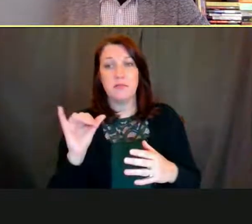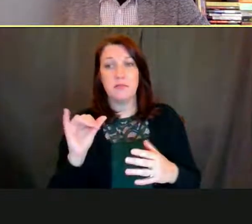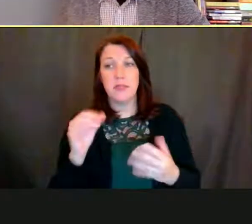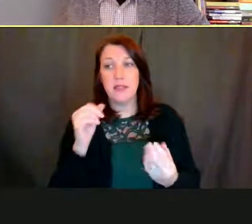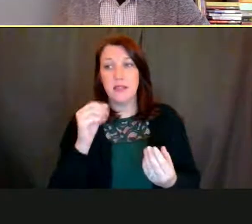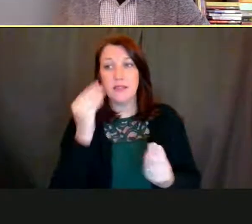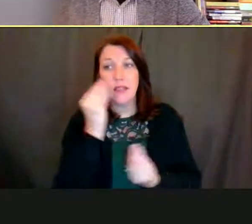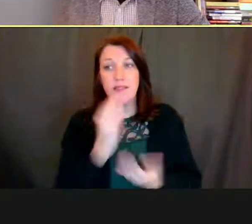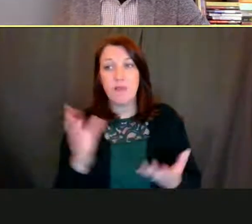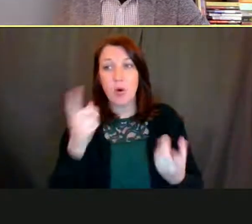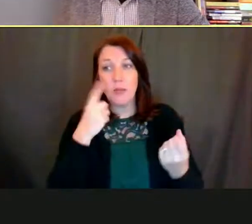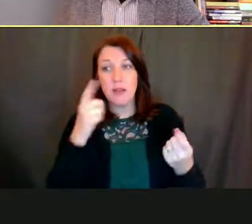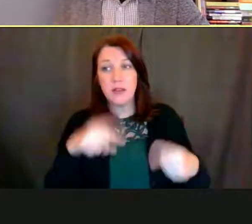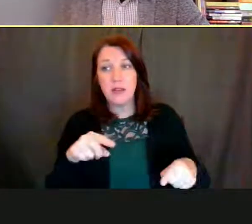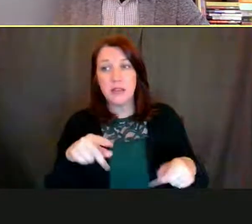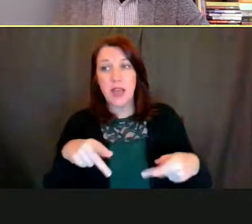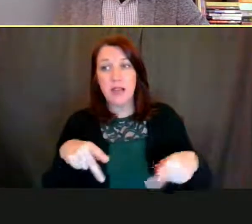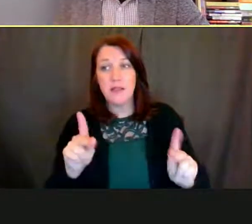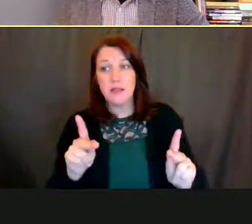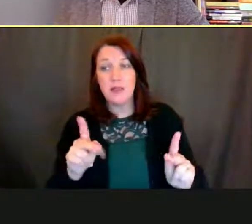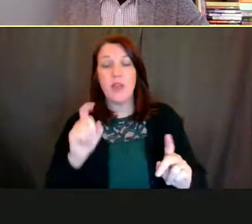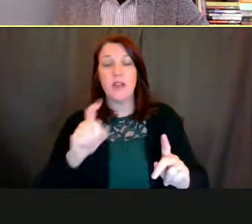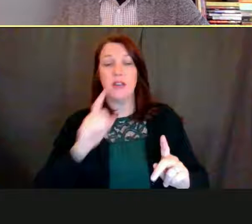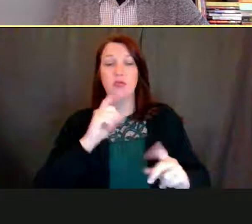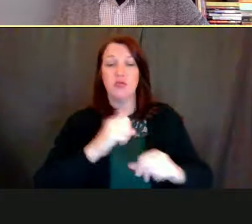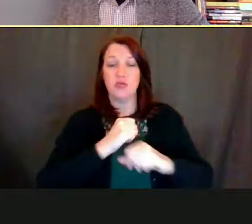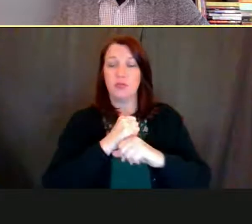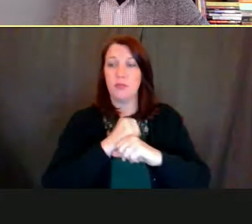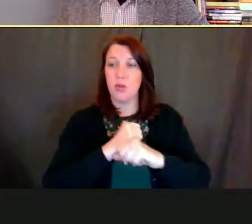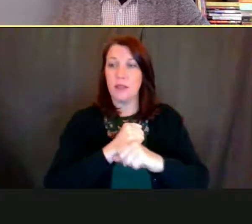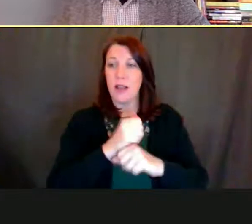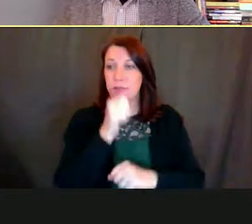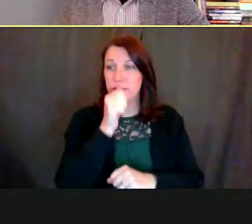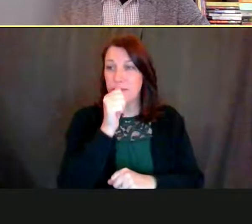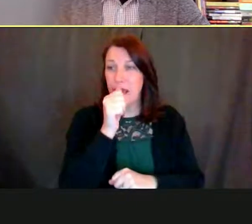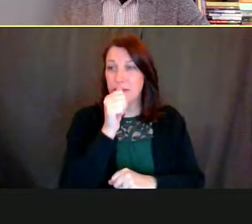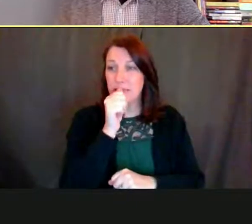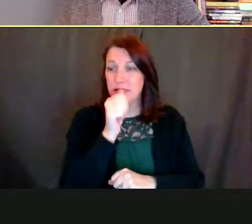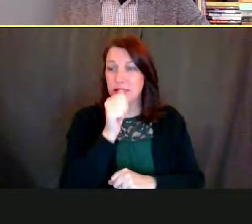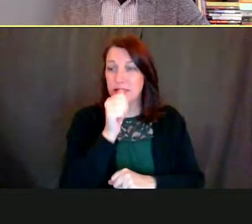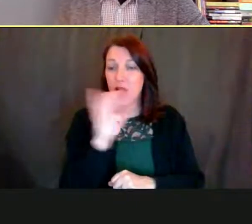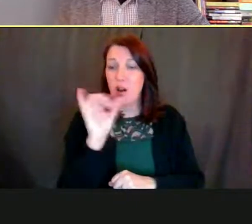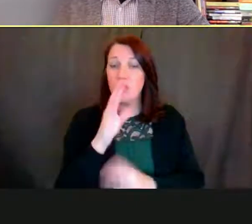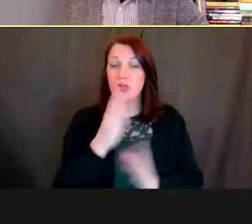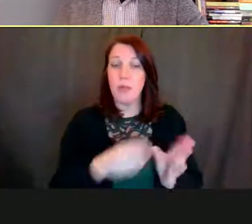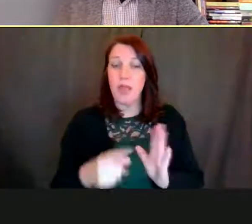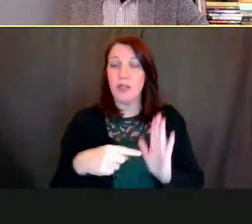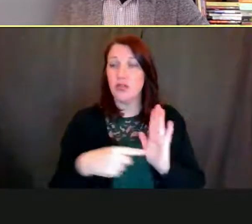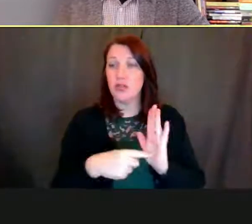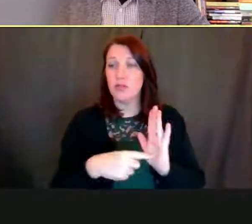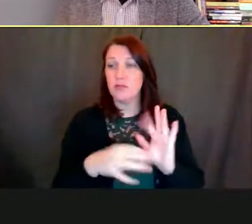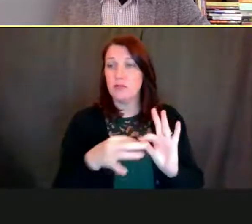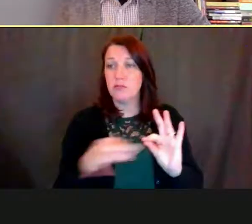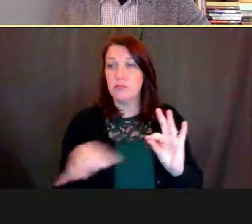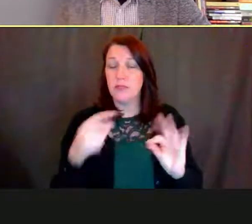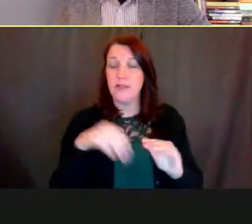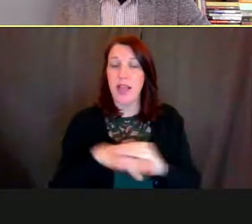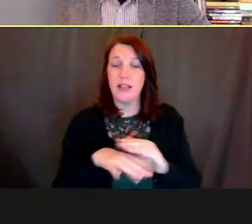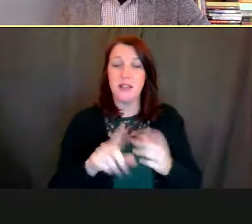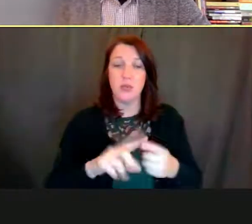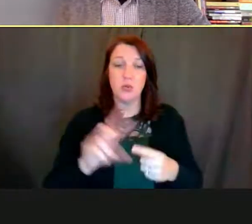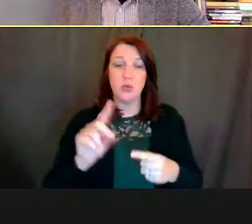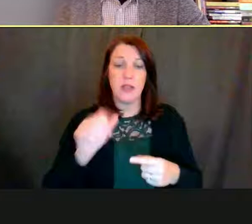consent or the need to protect research participant privacy. This is also where plans could sort of indicate whether access to data will